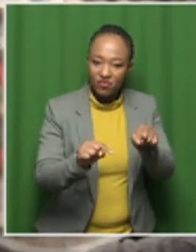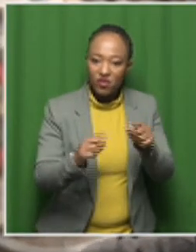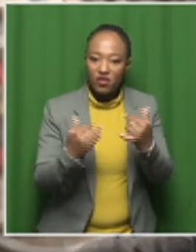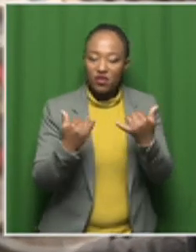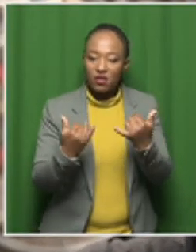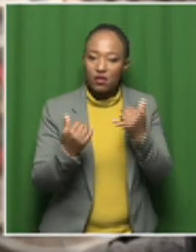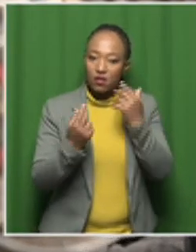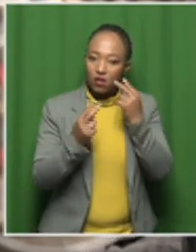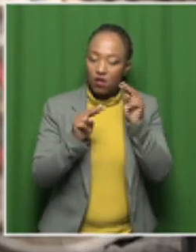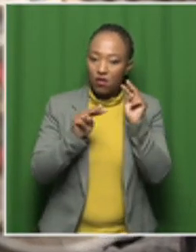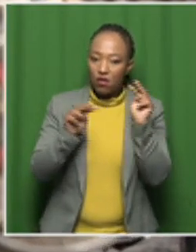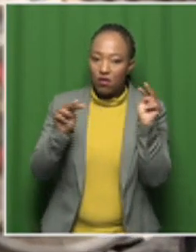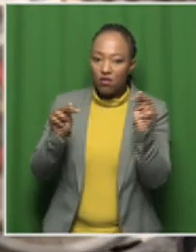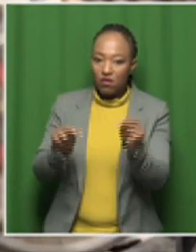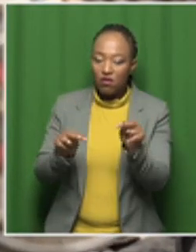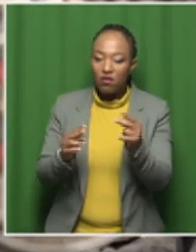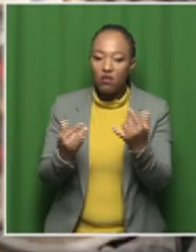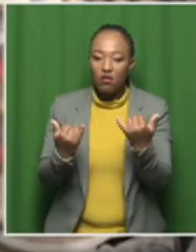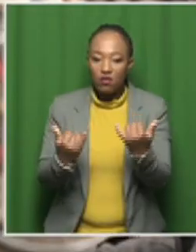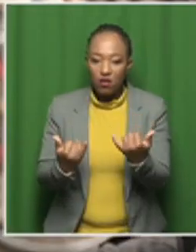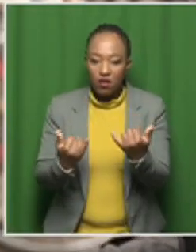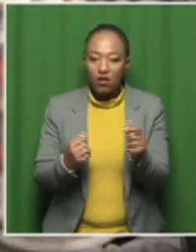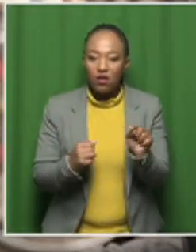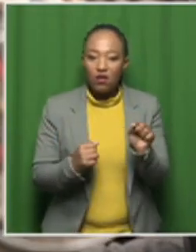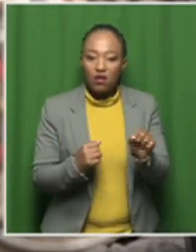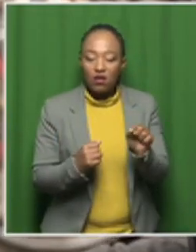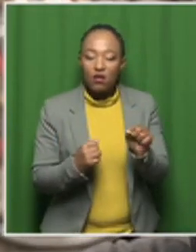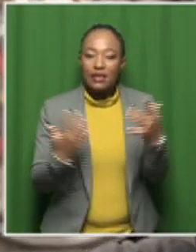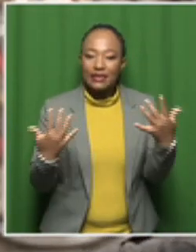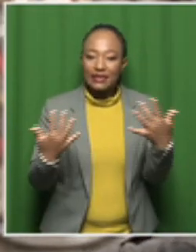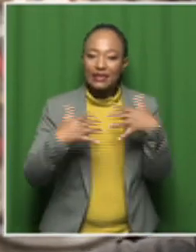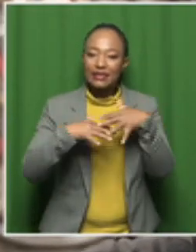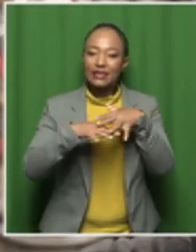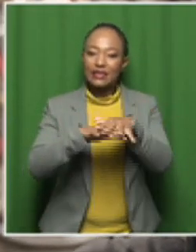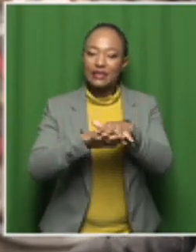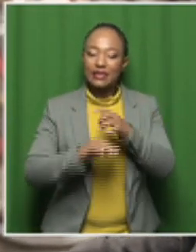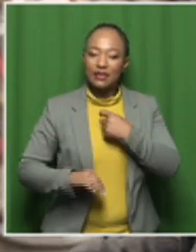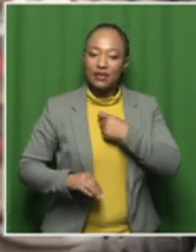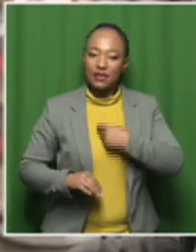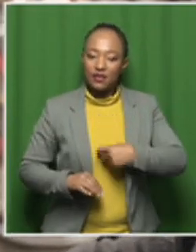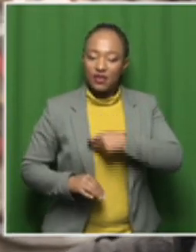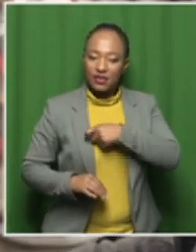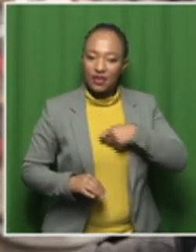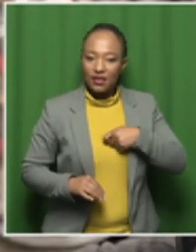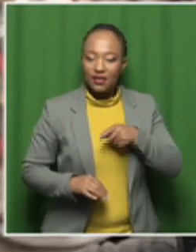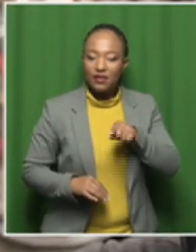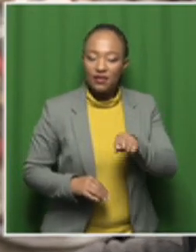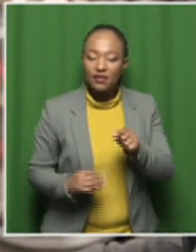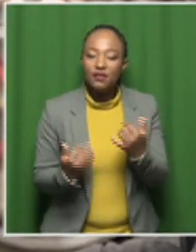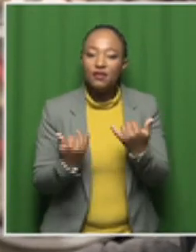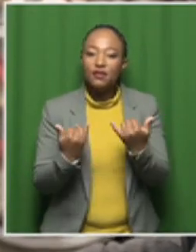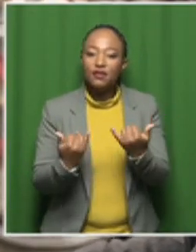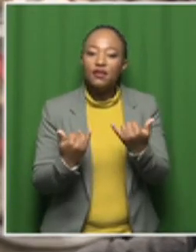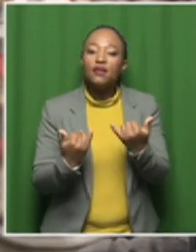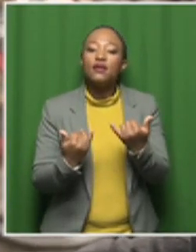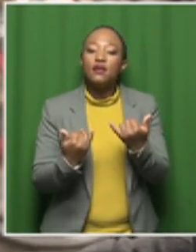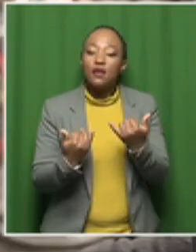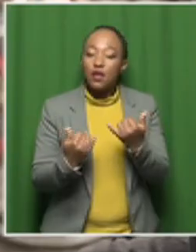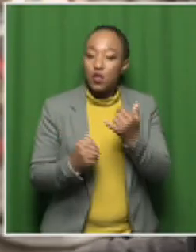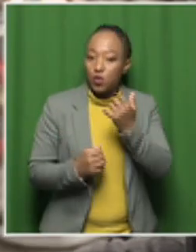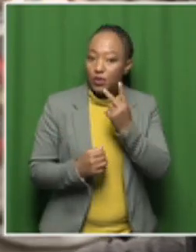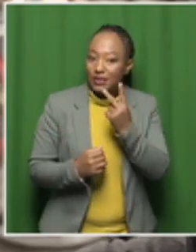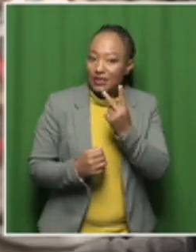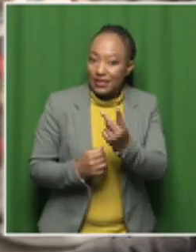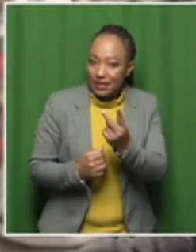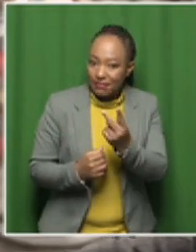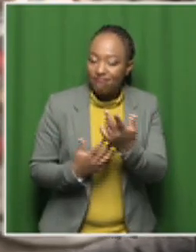overview of the political systems and the values that are embedded in Switzerland and their decision-making processes. But what you will see